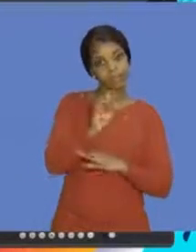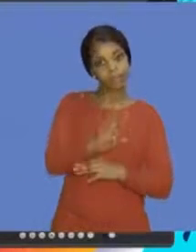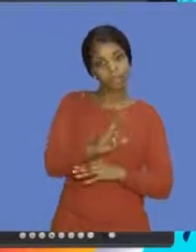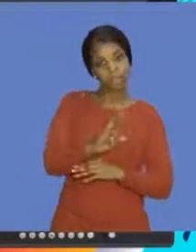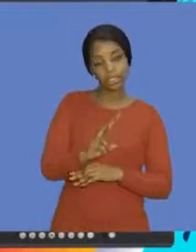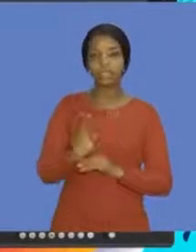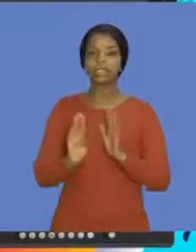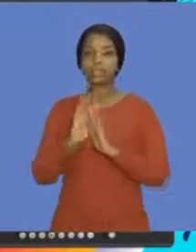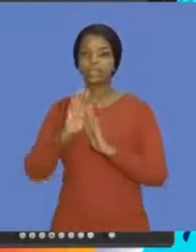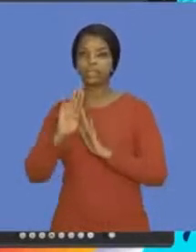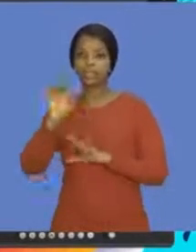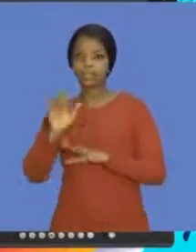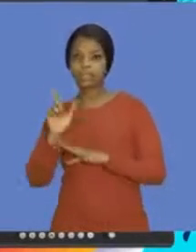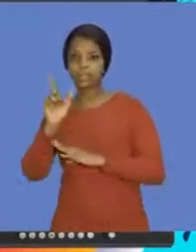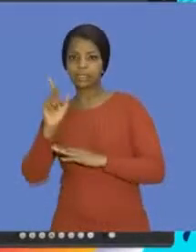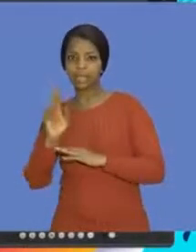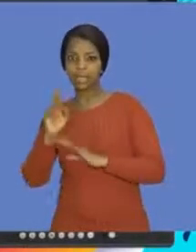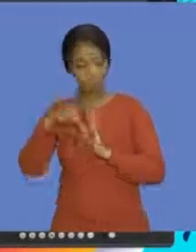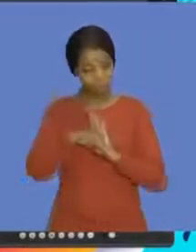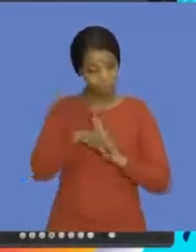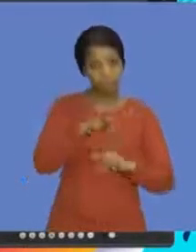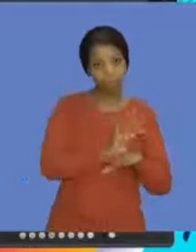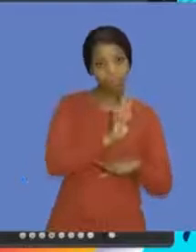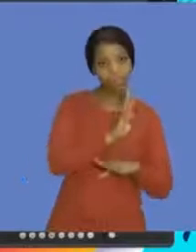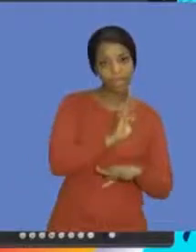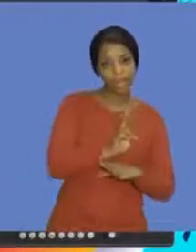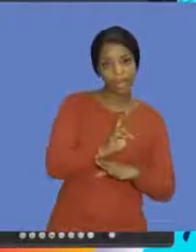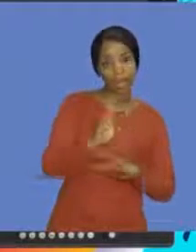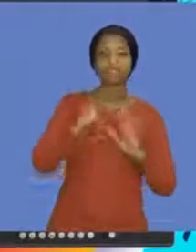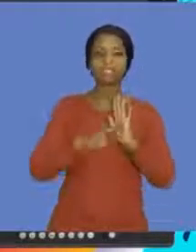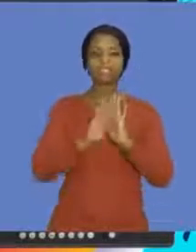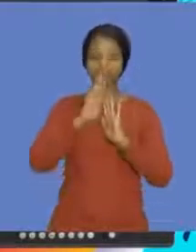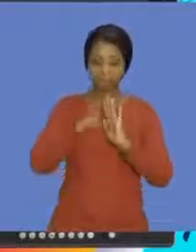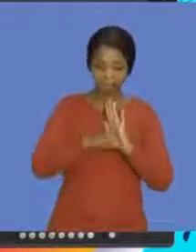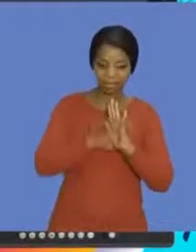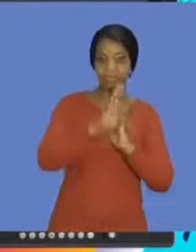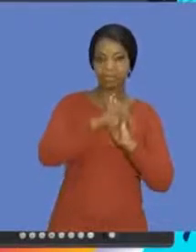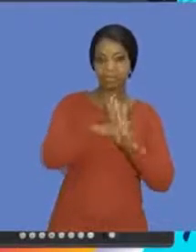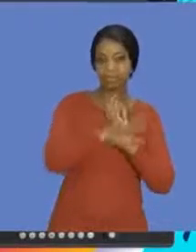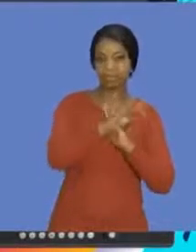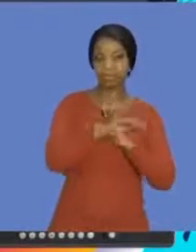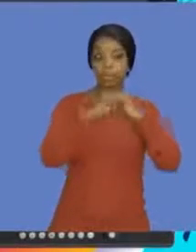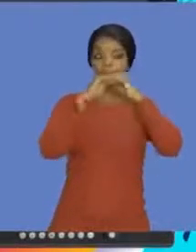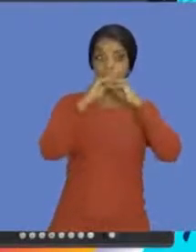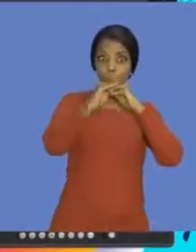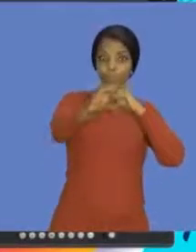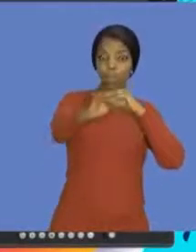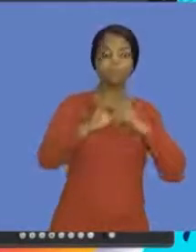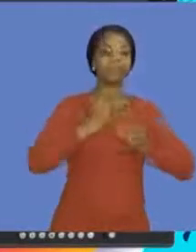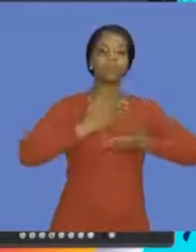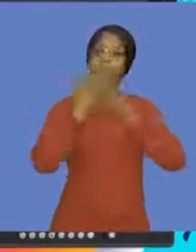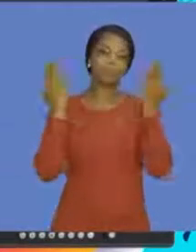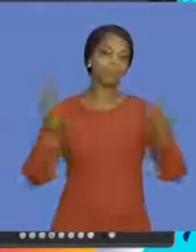rand, 17 rands, then it will go to like 14, 15 rands. So it will be fluctuating and not staying at the